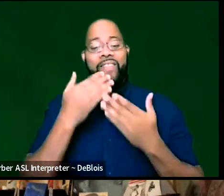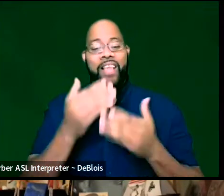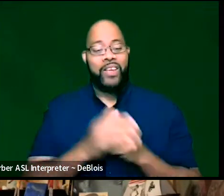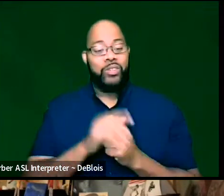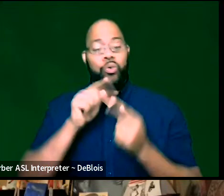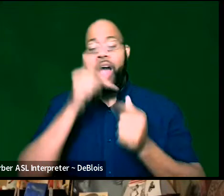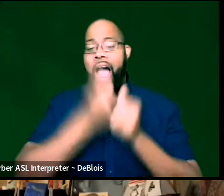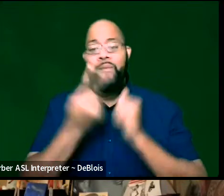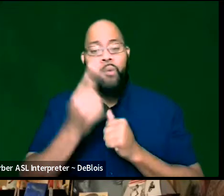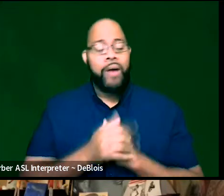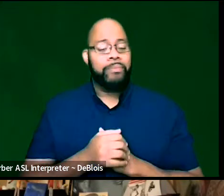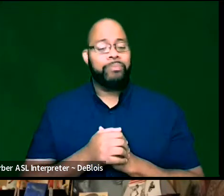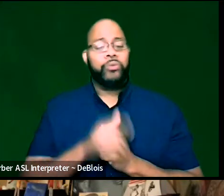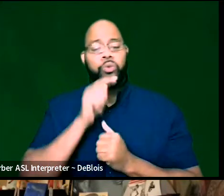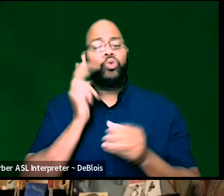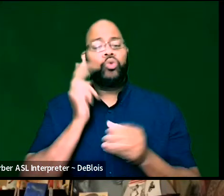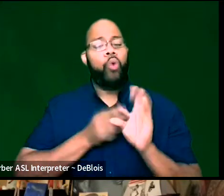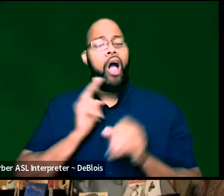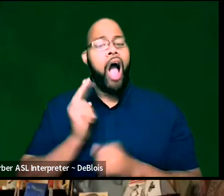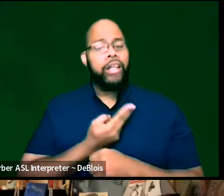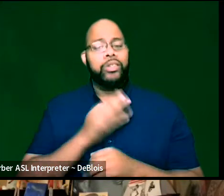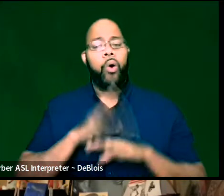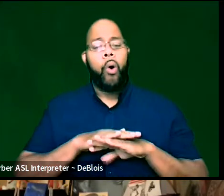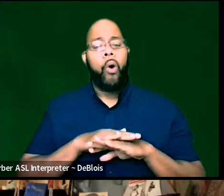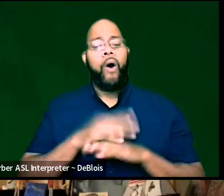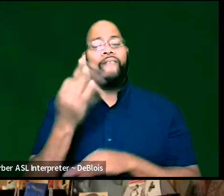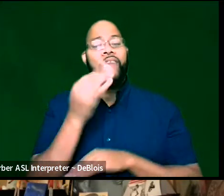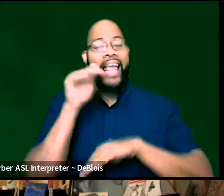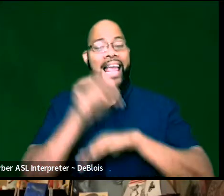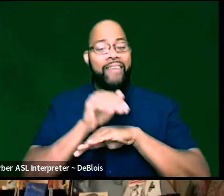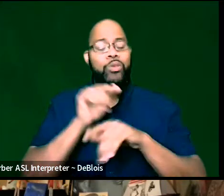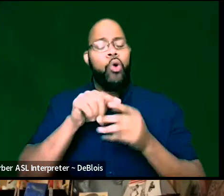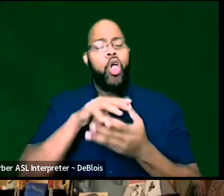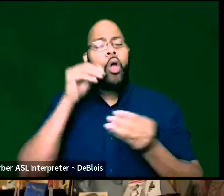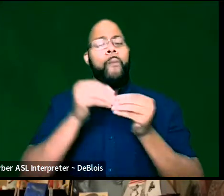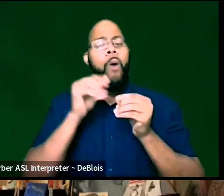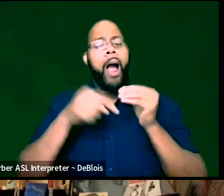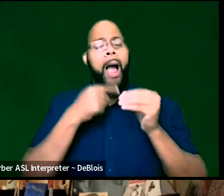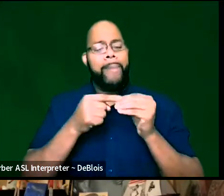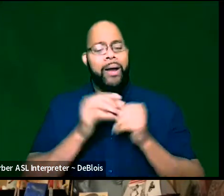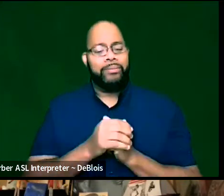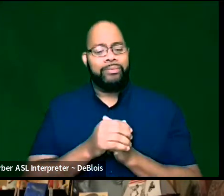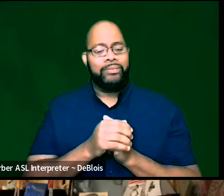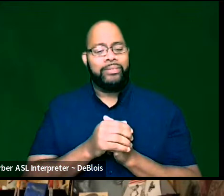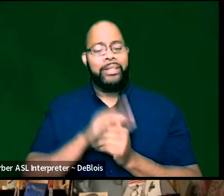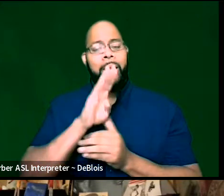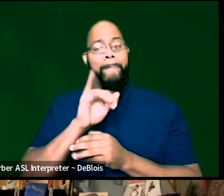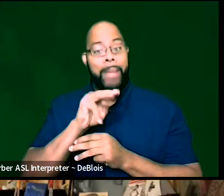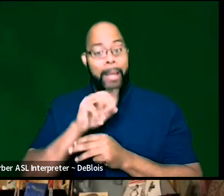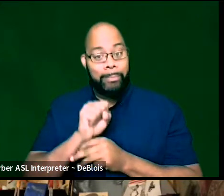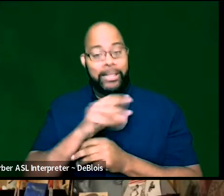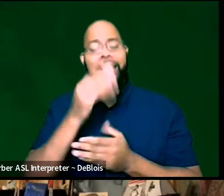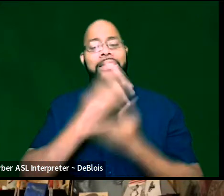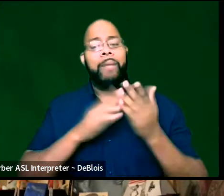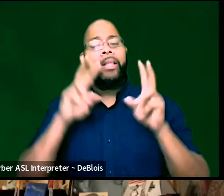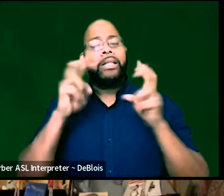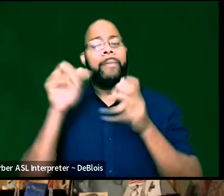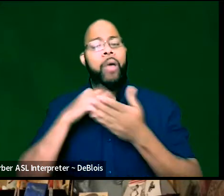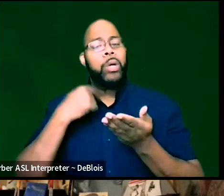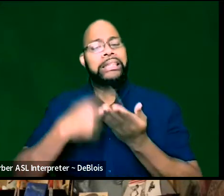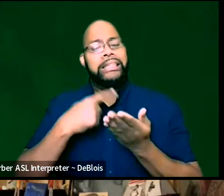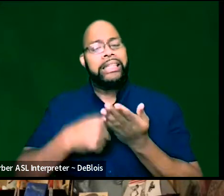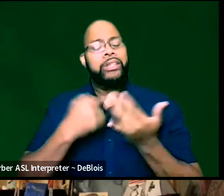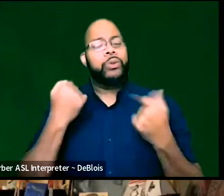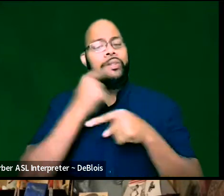to everyone who's joining us on a Friday evening to learn a little bit about BIMS and some of the topics that we're talking